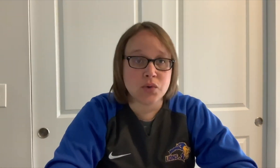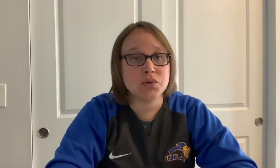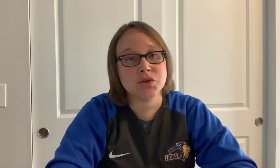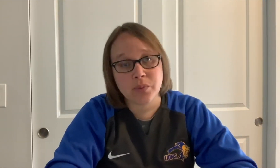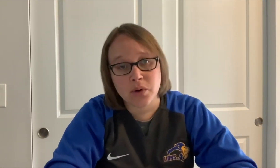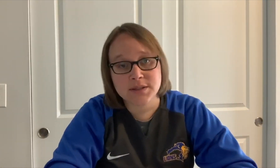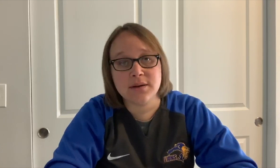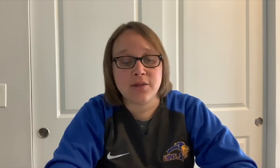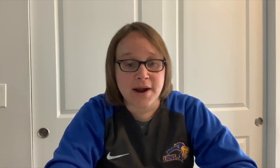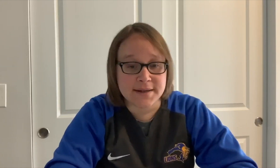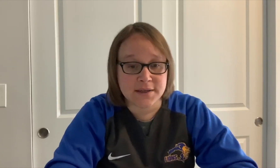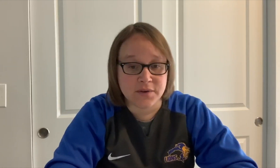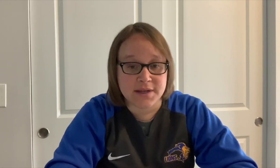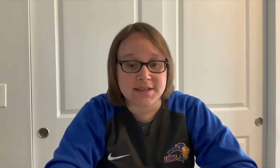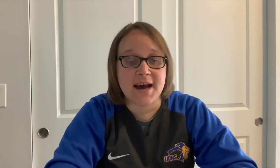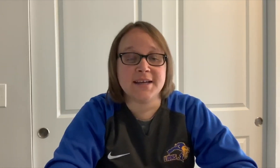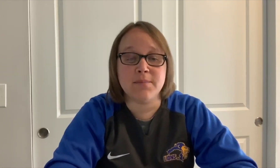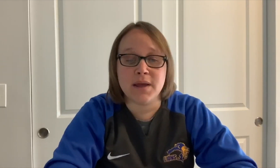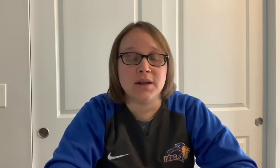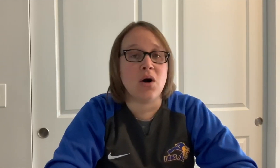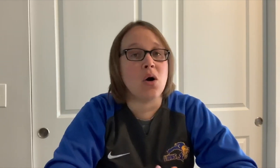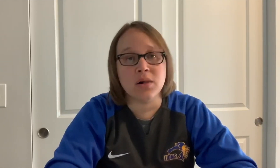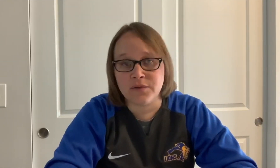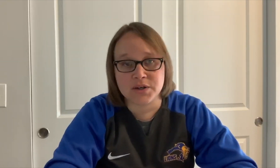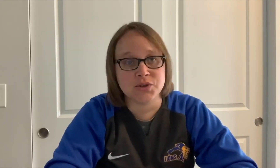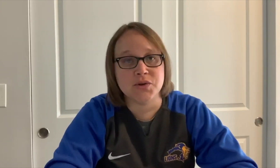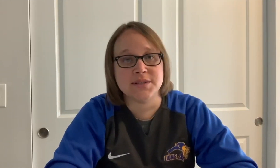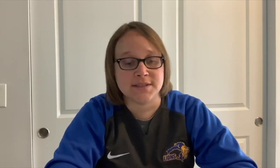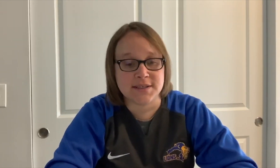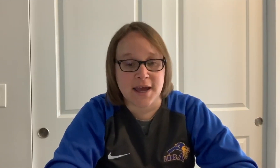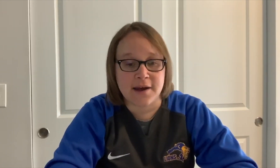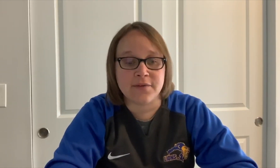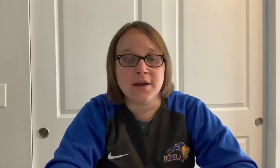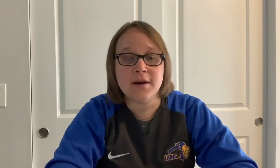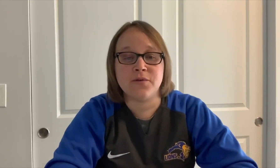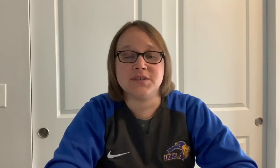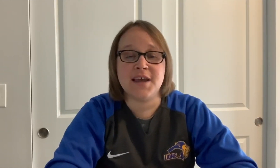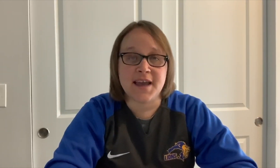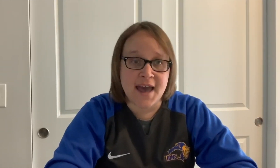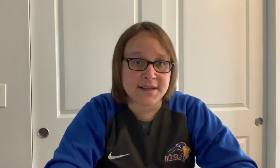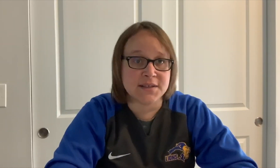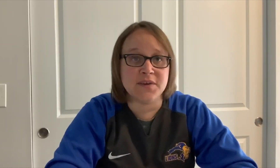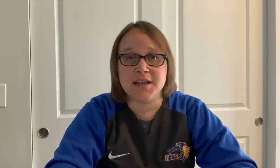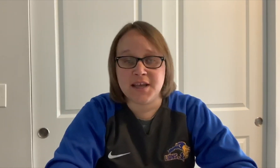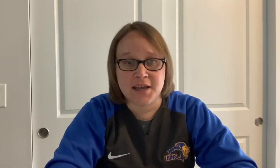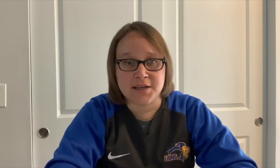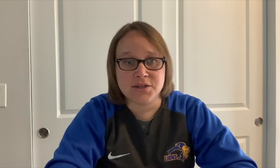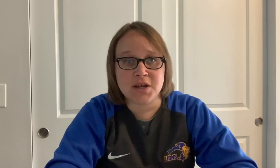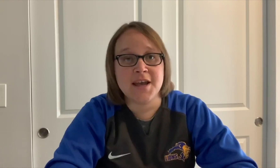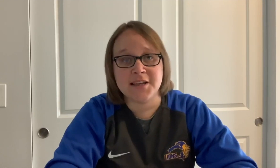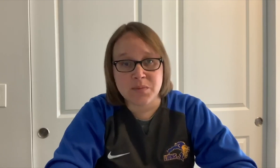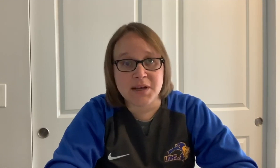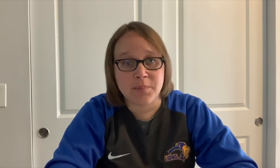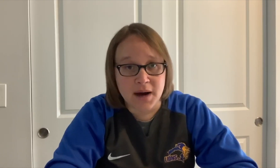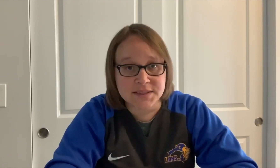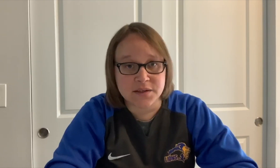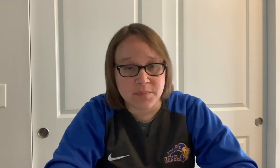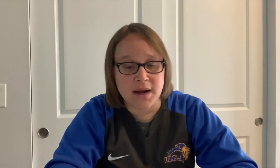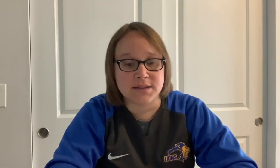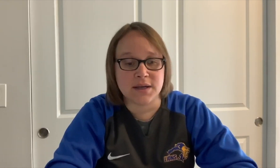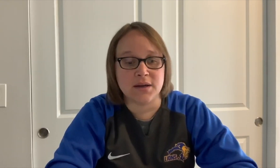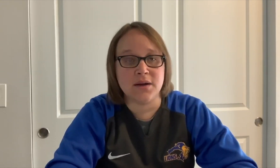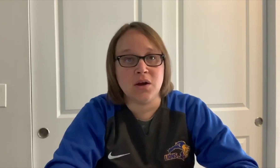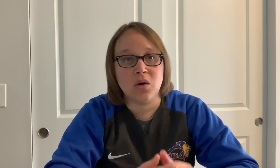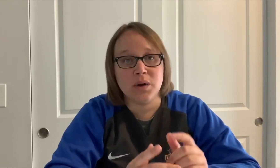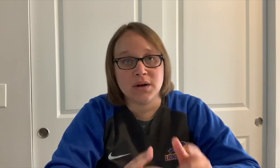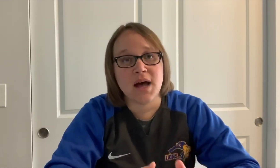school, sports, and other activities, I commend all of our students and staff for staying active, engaged, and keeping a positive